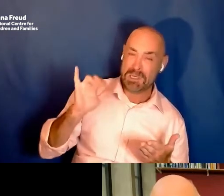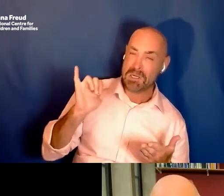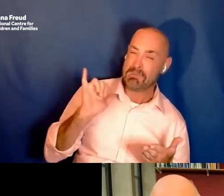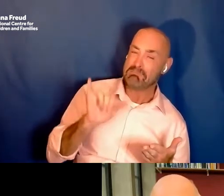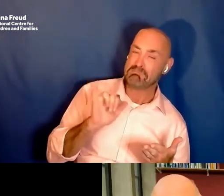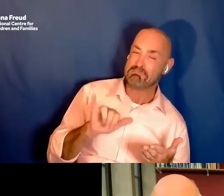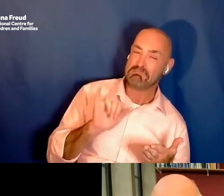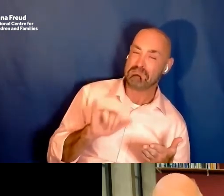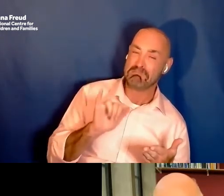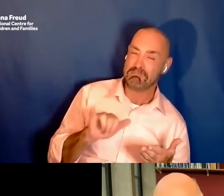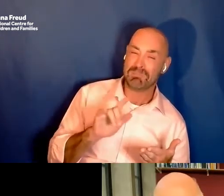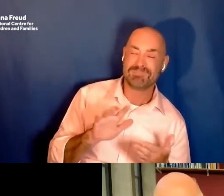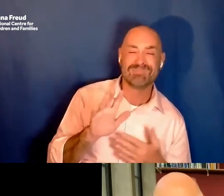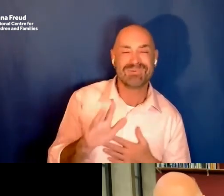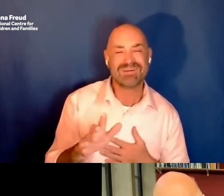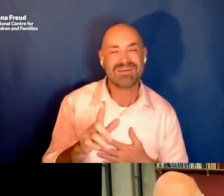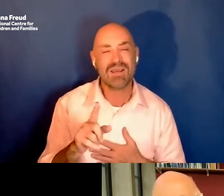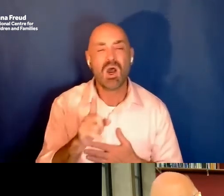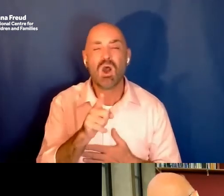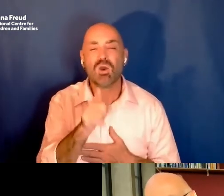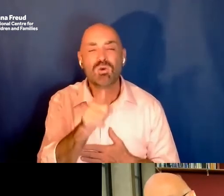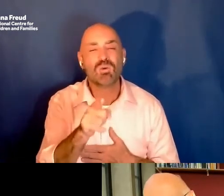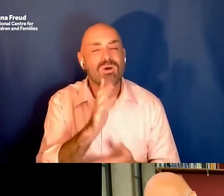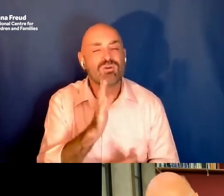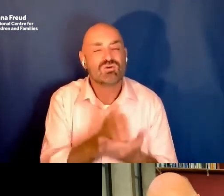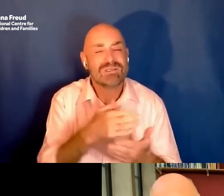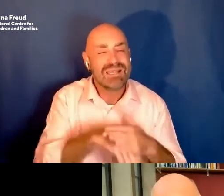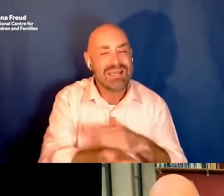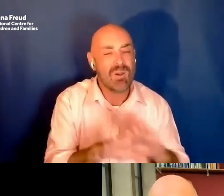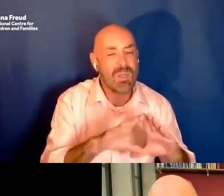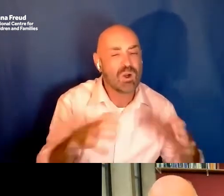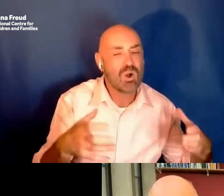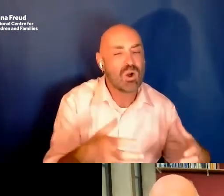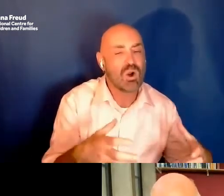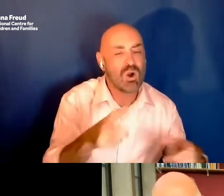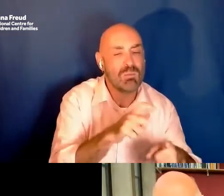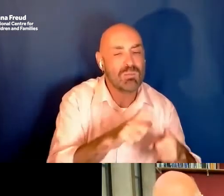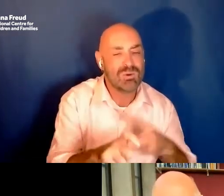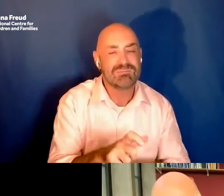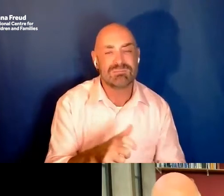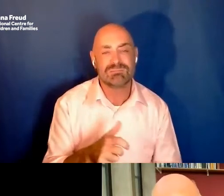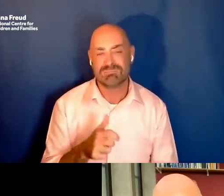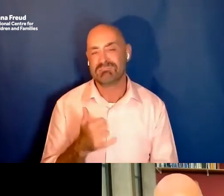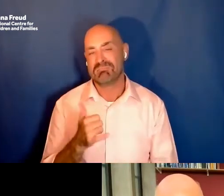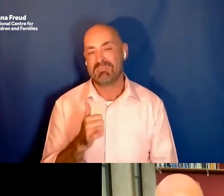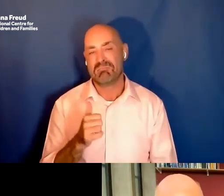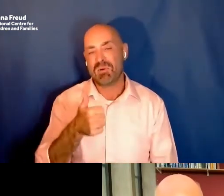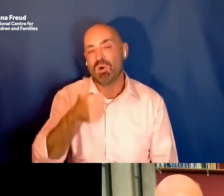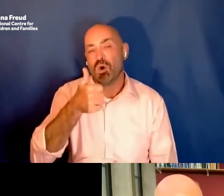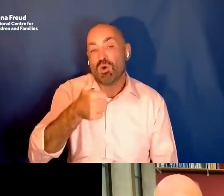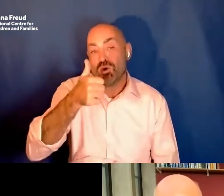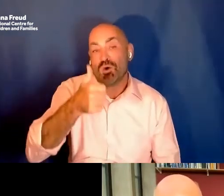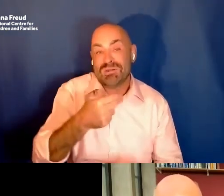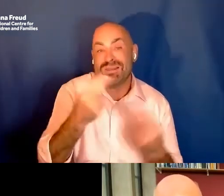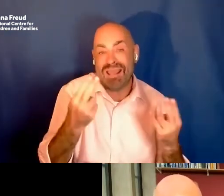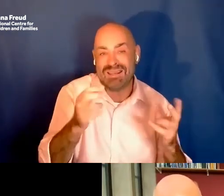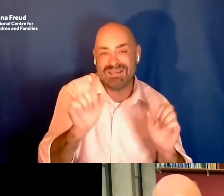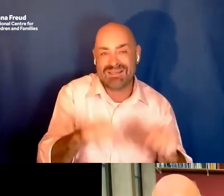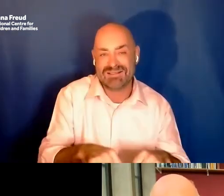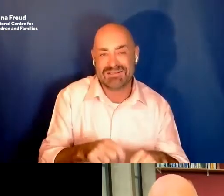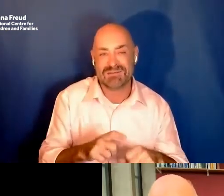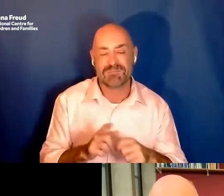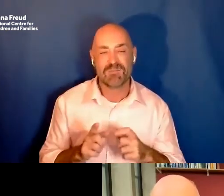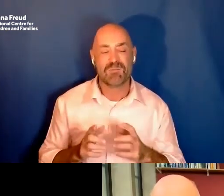another question. I think trusted in the community, though. You are, well, on a good day. Anyway, but I got a question which is, I